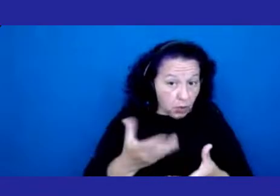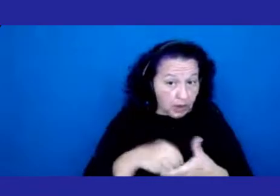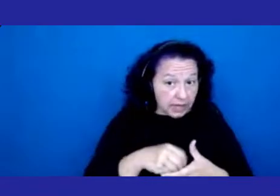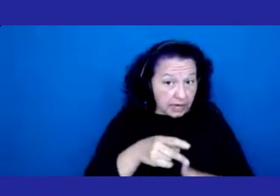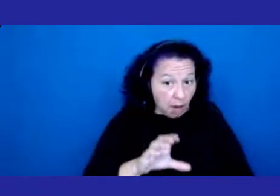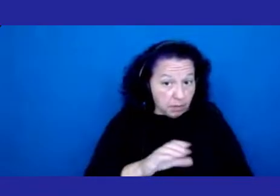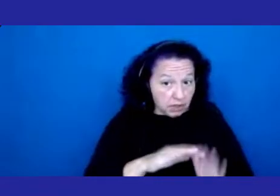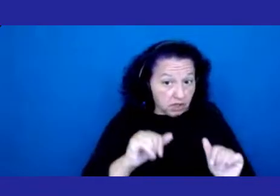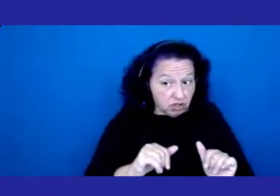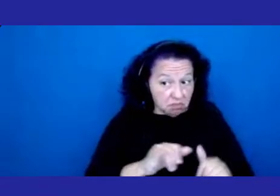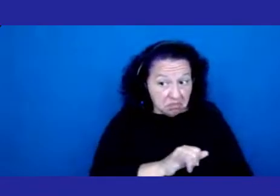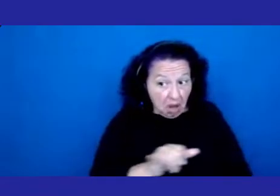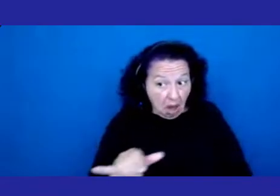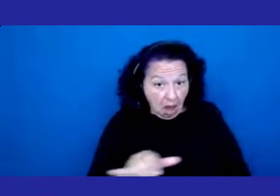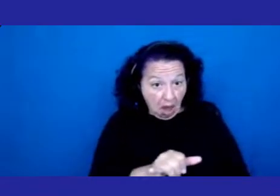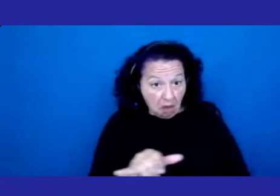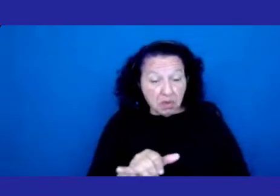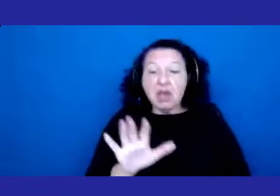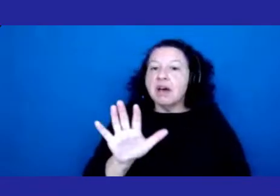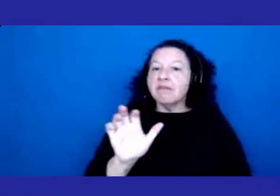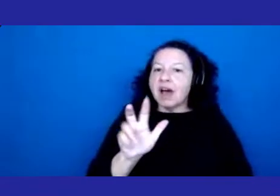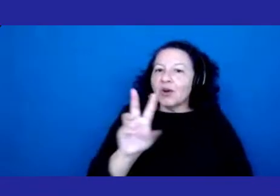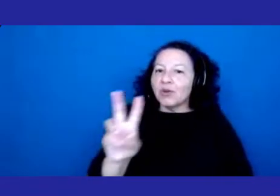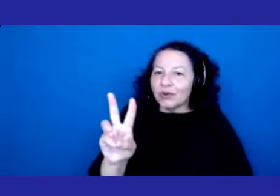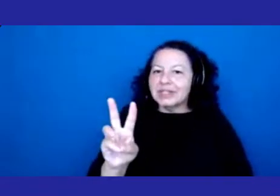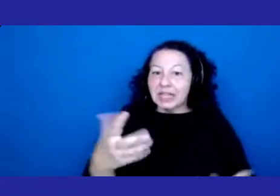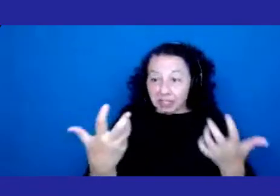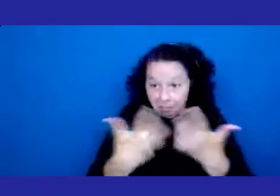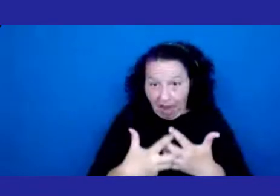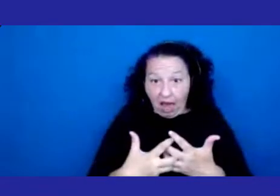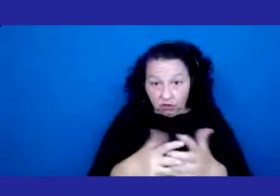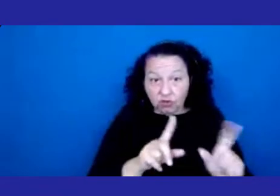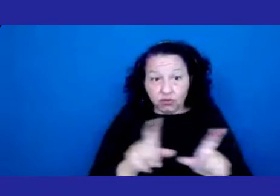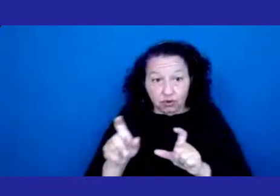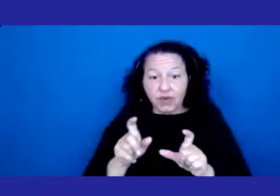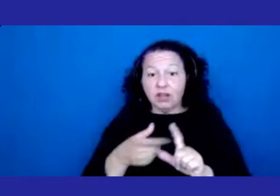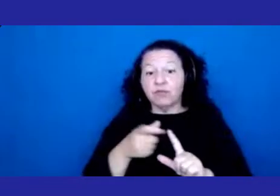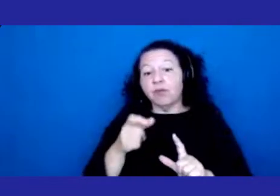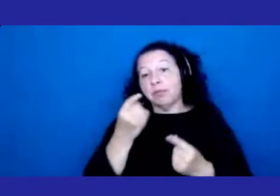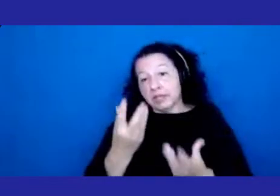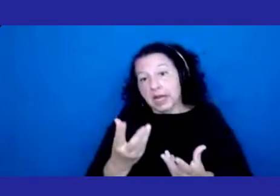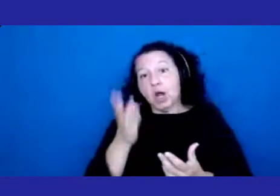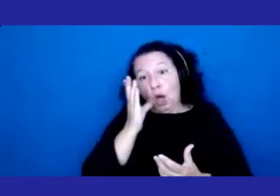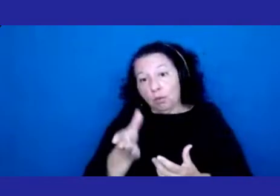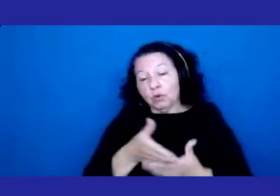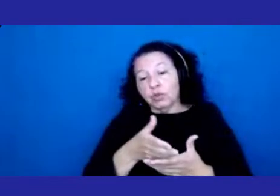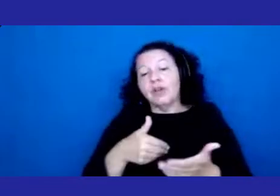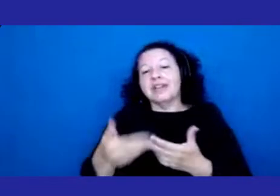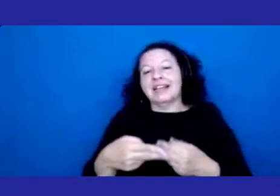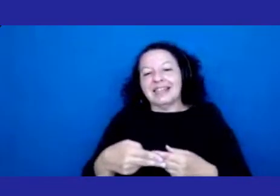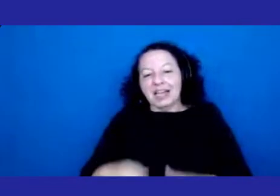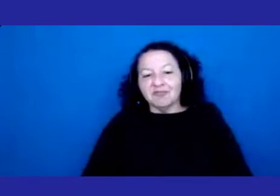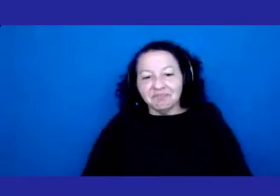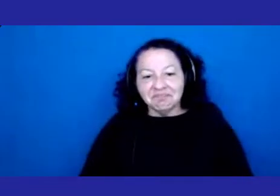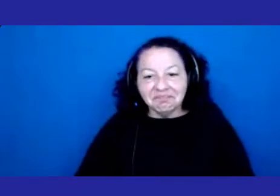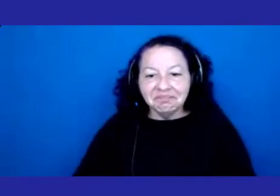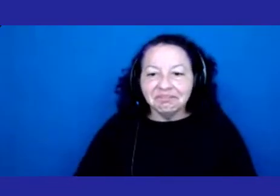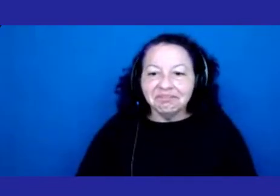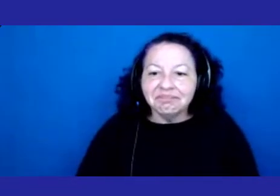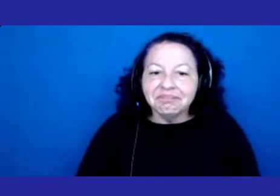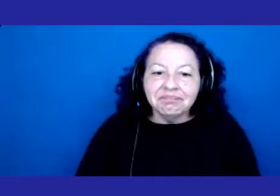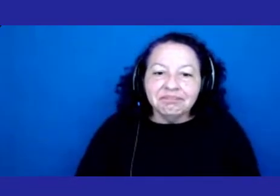were 536 matched surveys, and that's the data that I'm going to share on the next slides. And